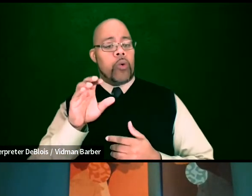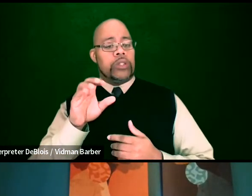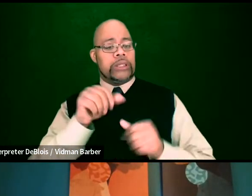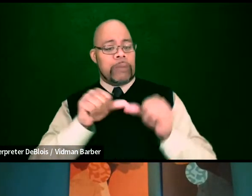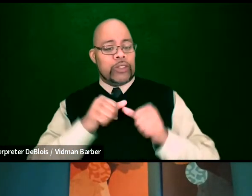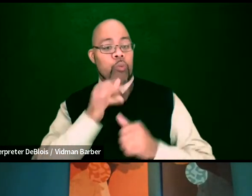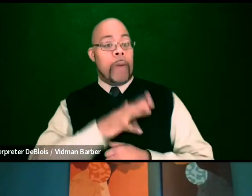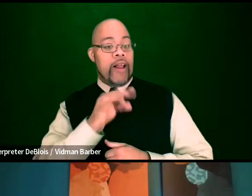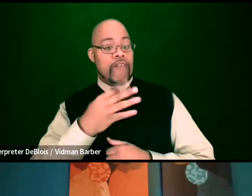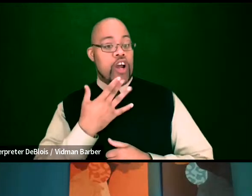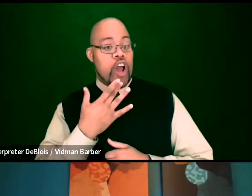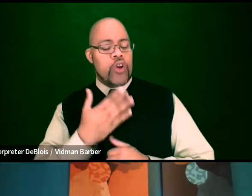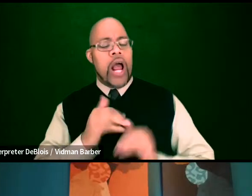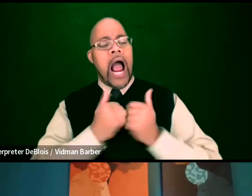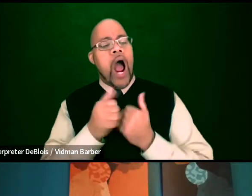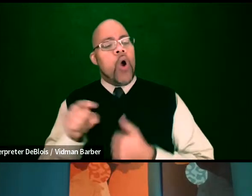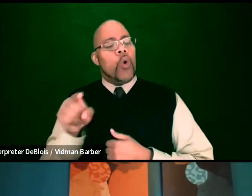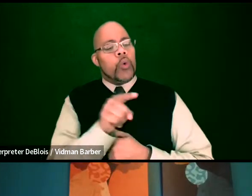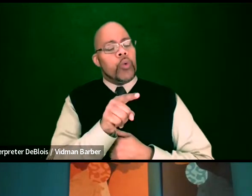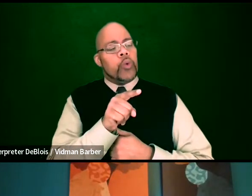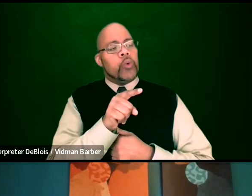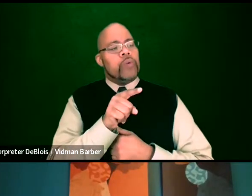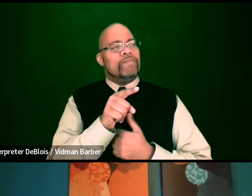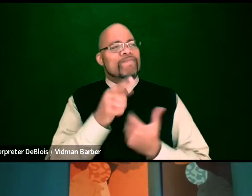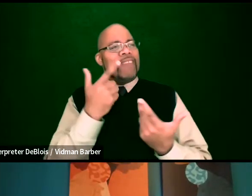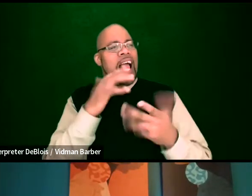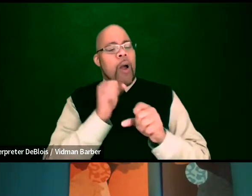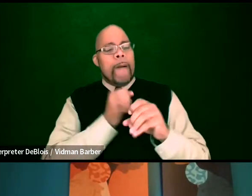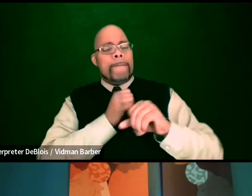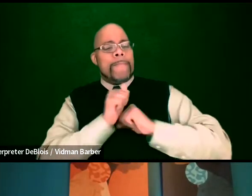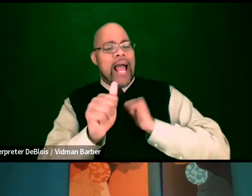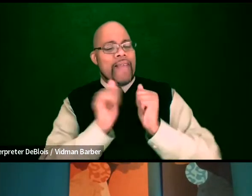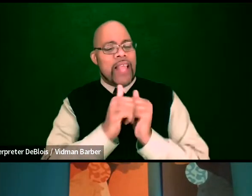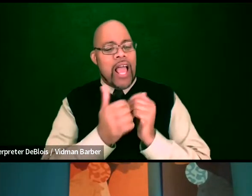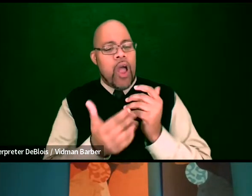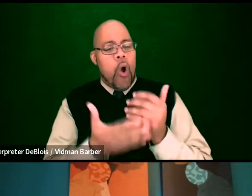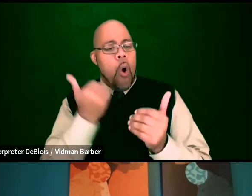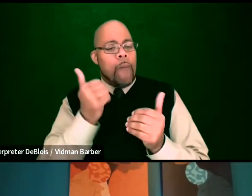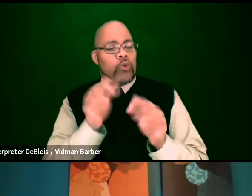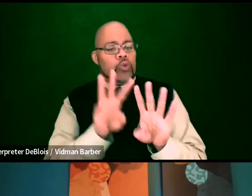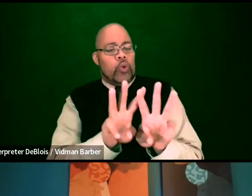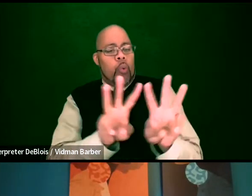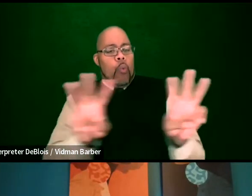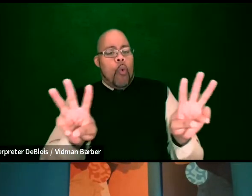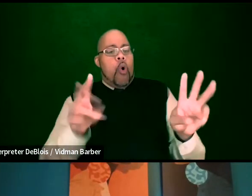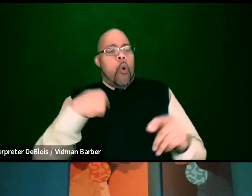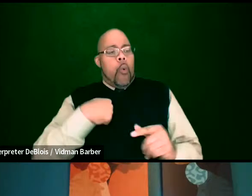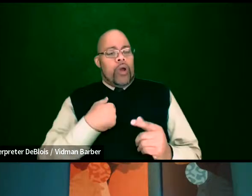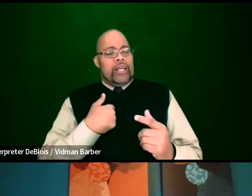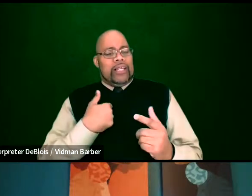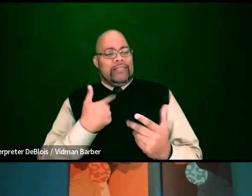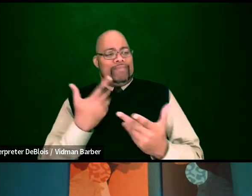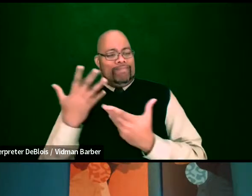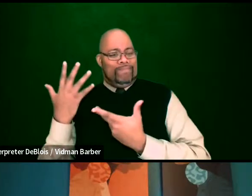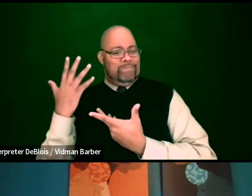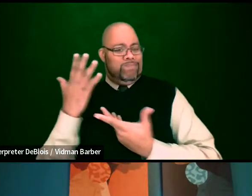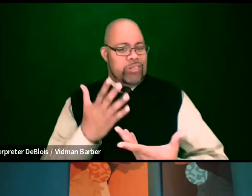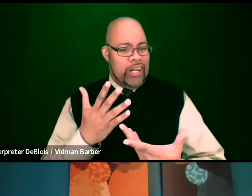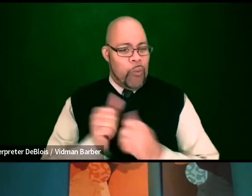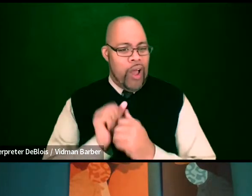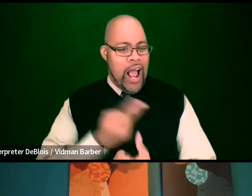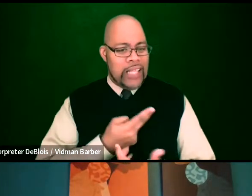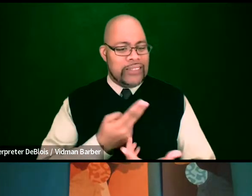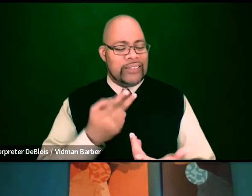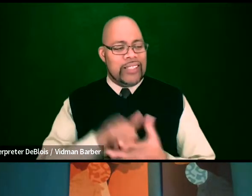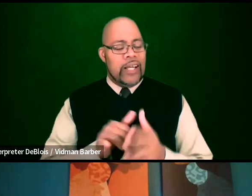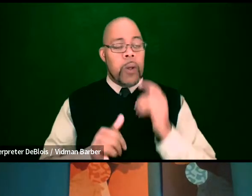color, how do you, I don't know, get past that almost wall that we come with, if I'm being honest? You